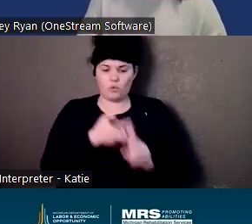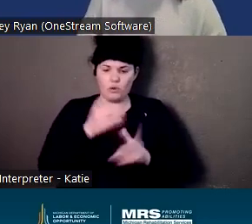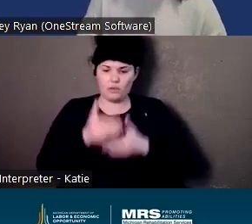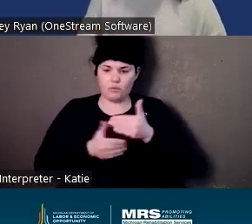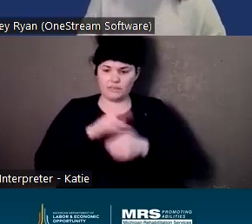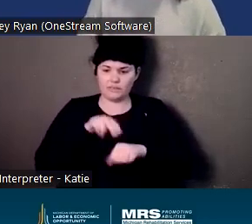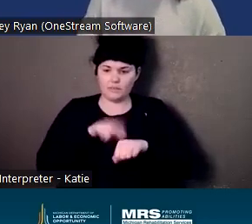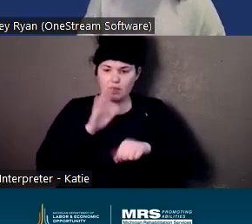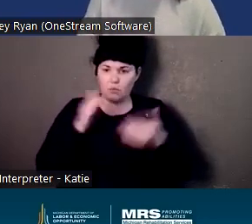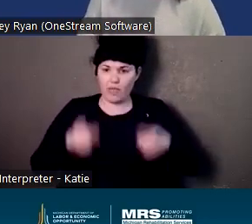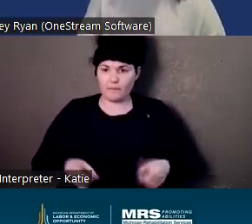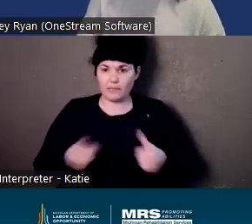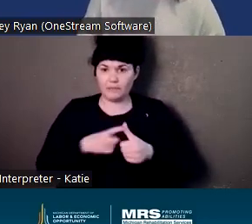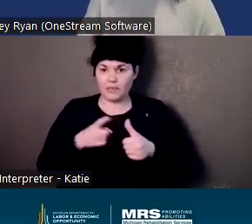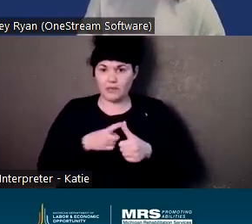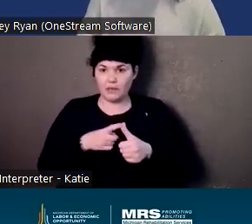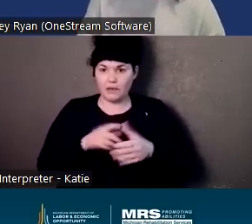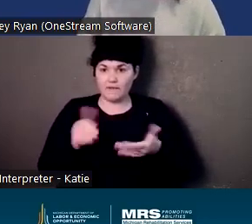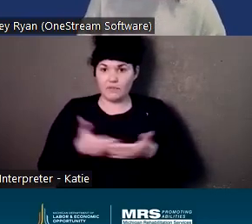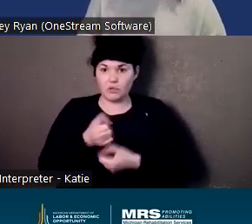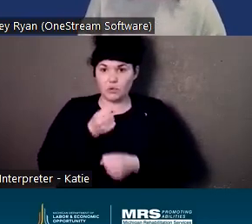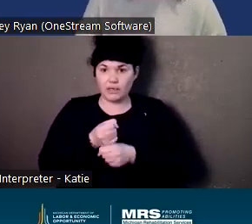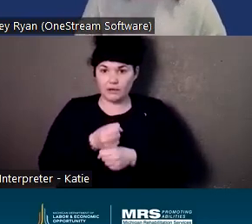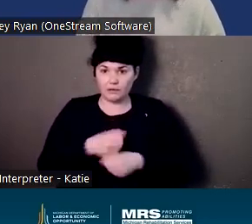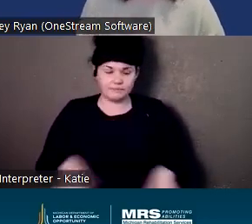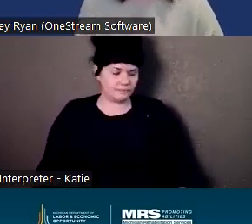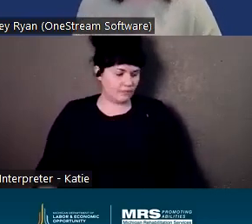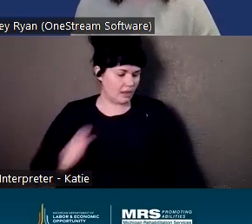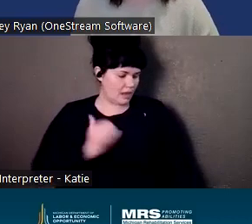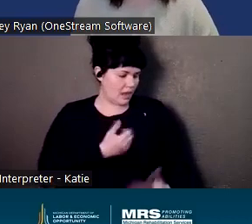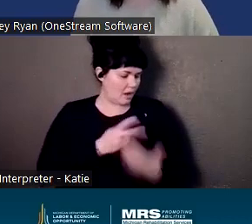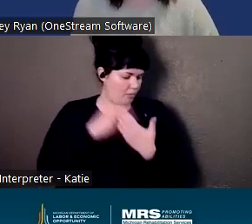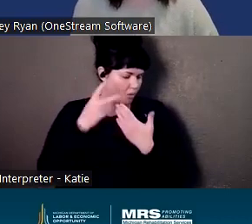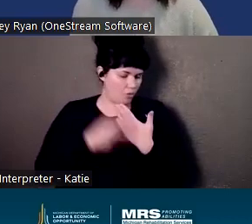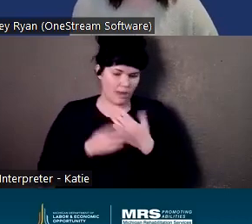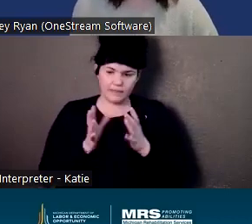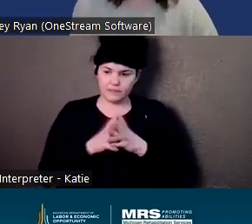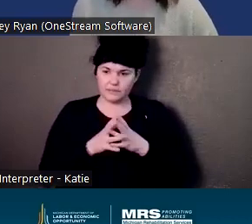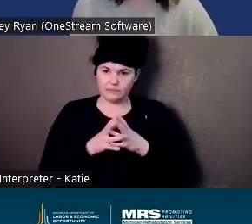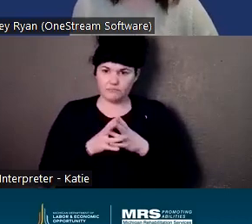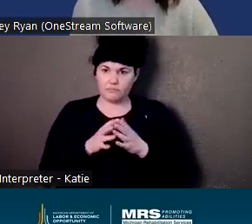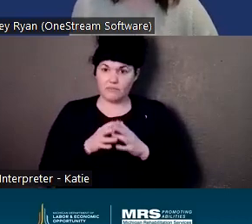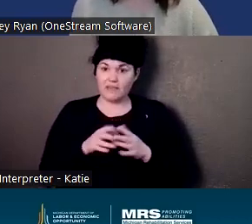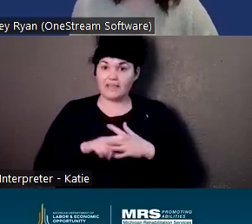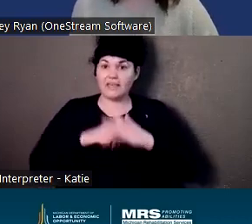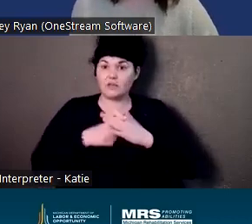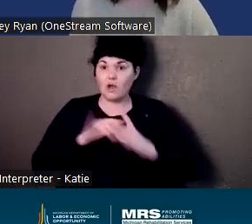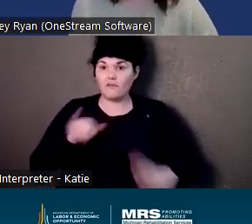will happen in the beginning of the new year. And then our program is kicked off in June to